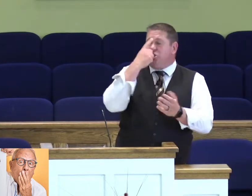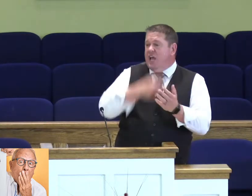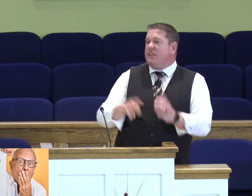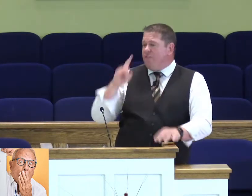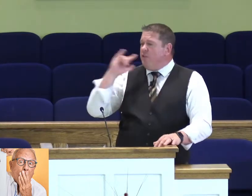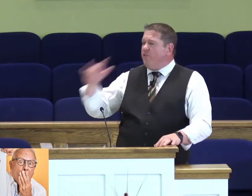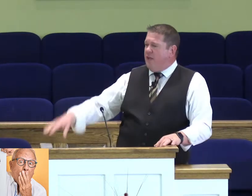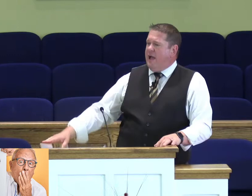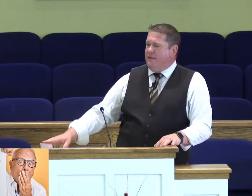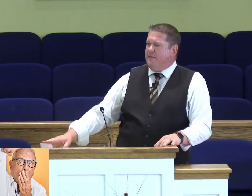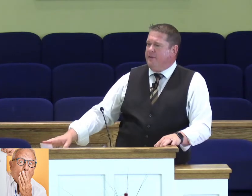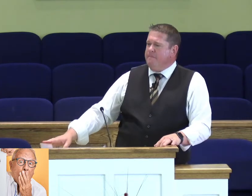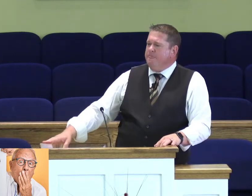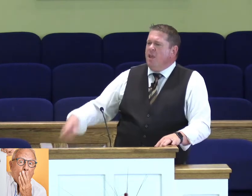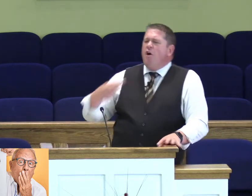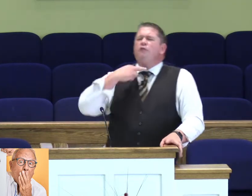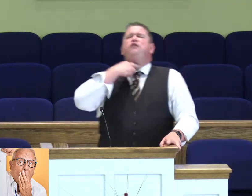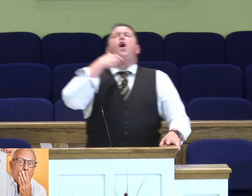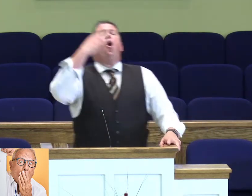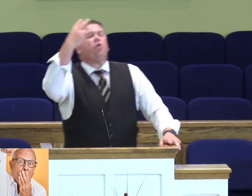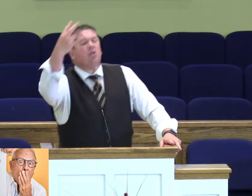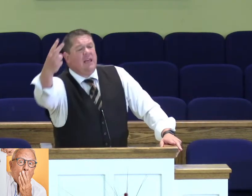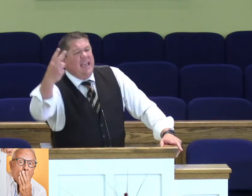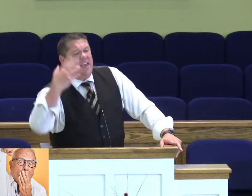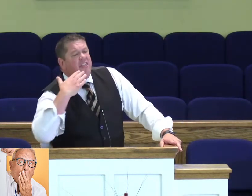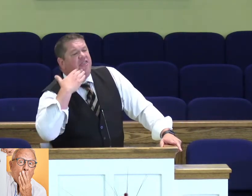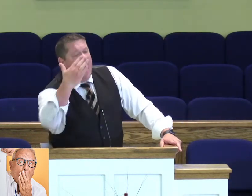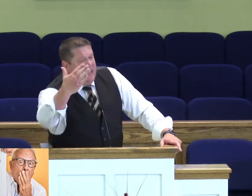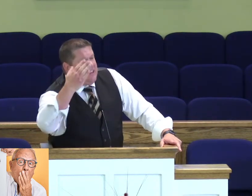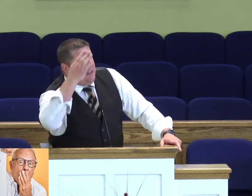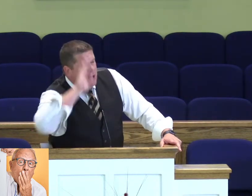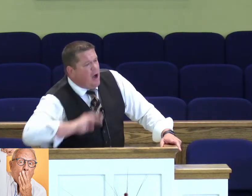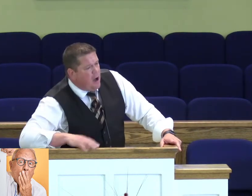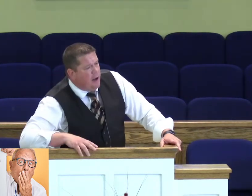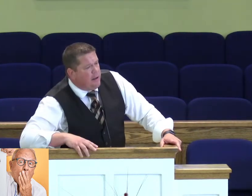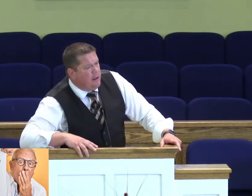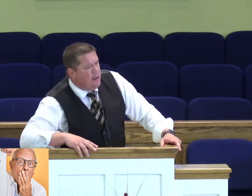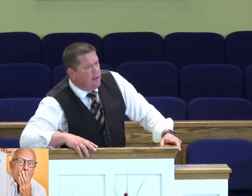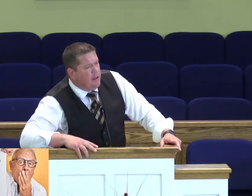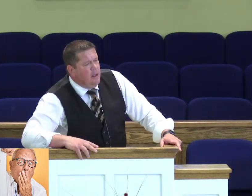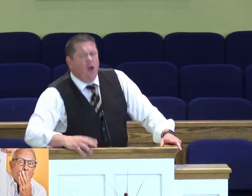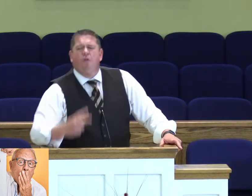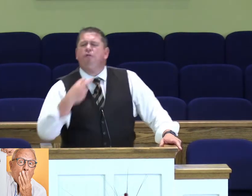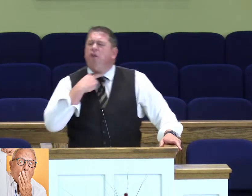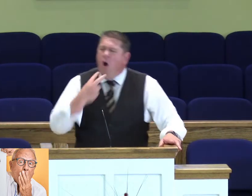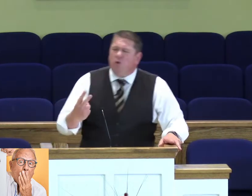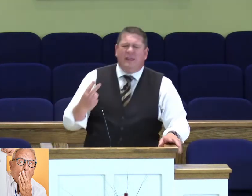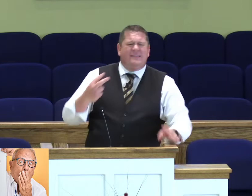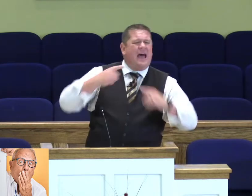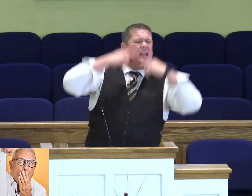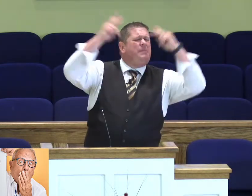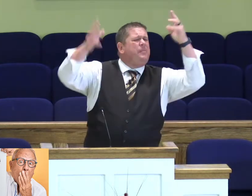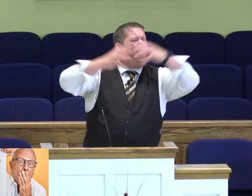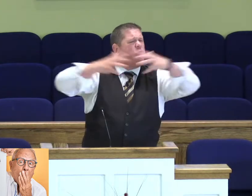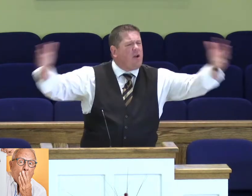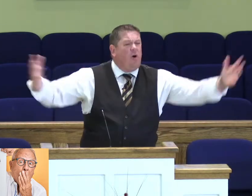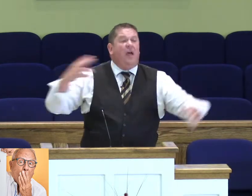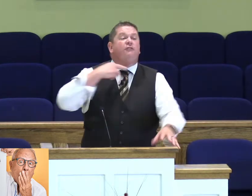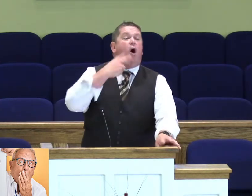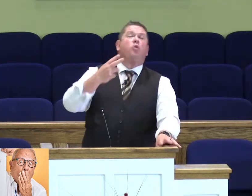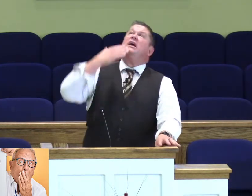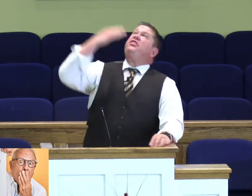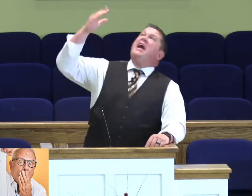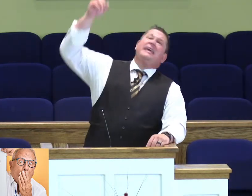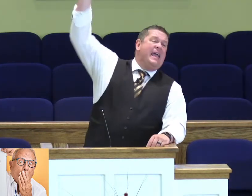while I got checked in for the flight. Vocally thanking God. Vocally telling people everywhere I